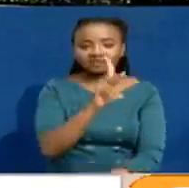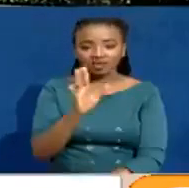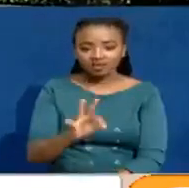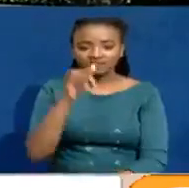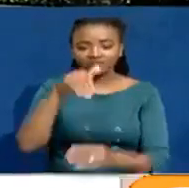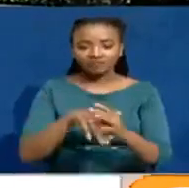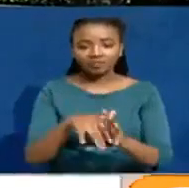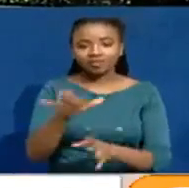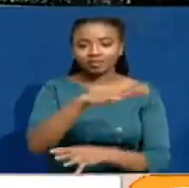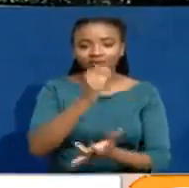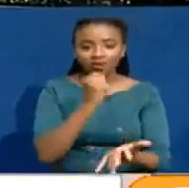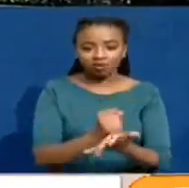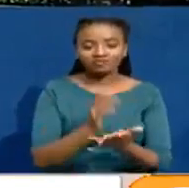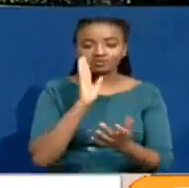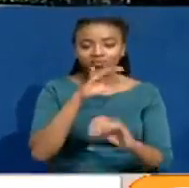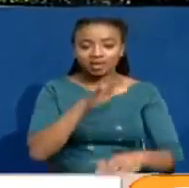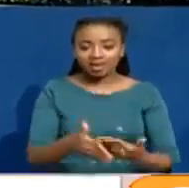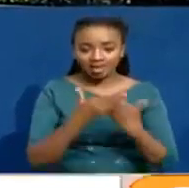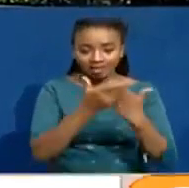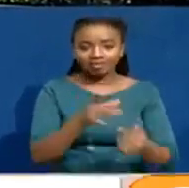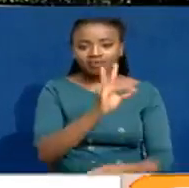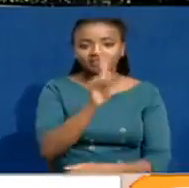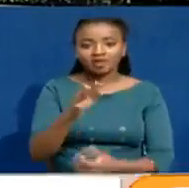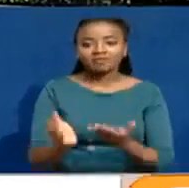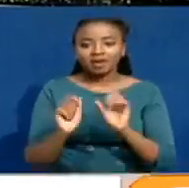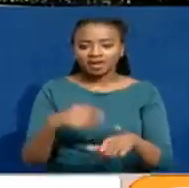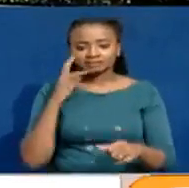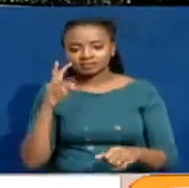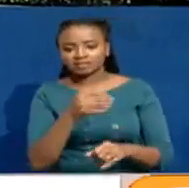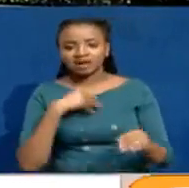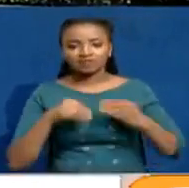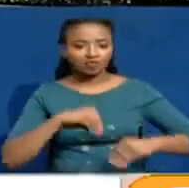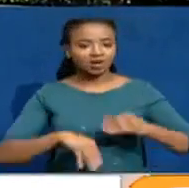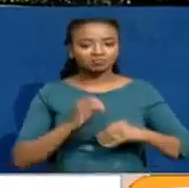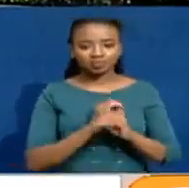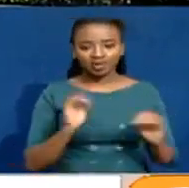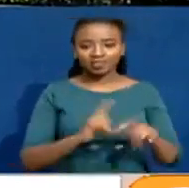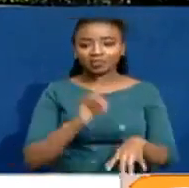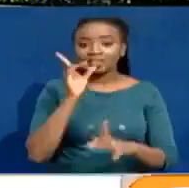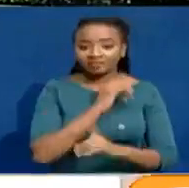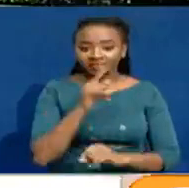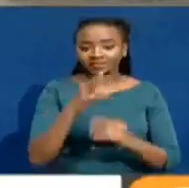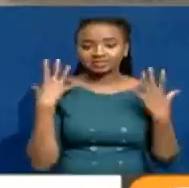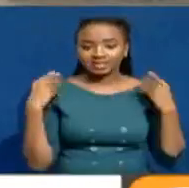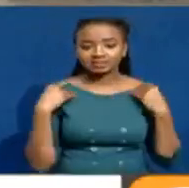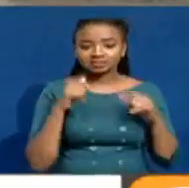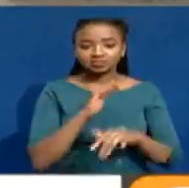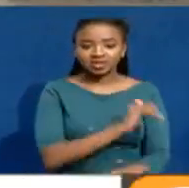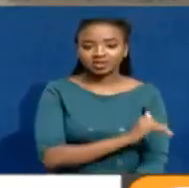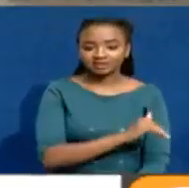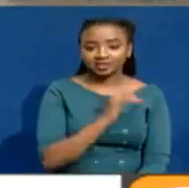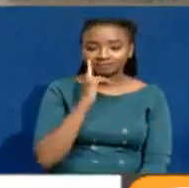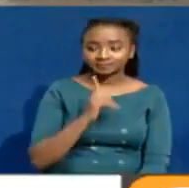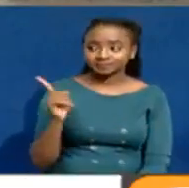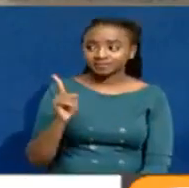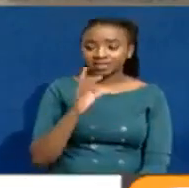at Kandanda House will give the Federation a clean bill of health after the conclusion of the exercise this evening. Sports